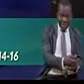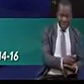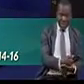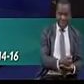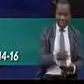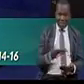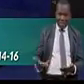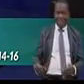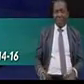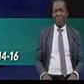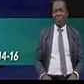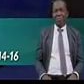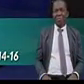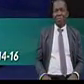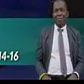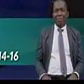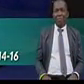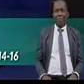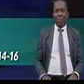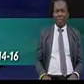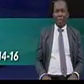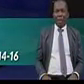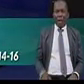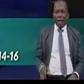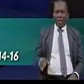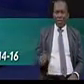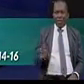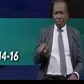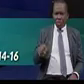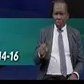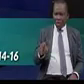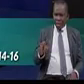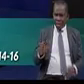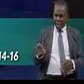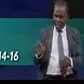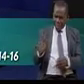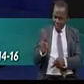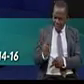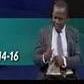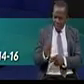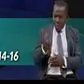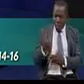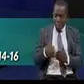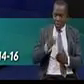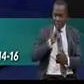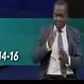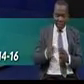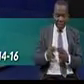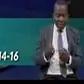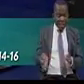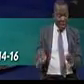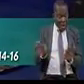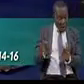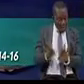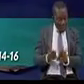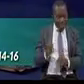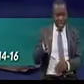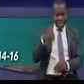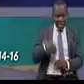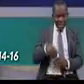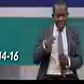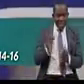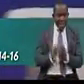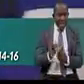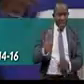they will accept as you are flying, as you are going to your great destination. Then you